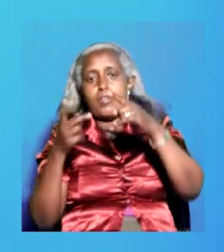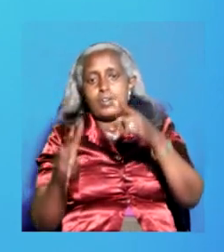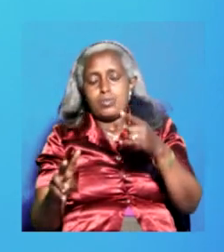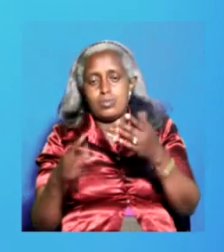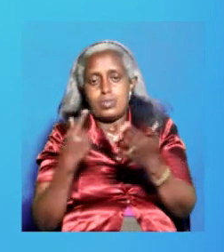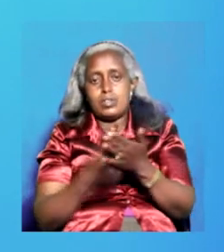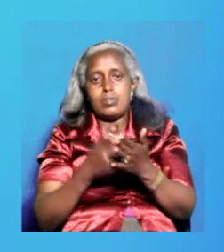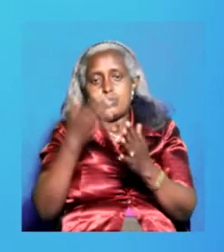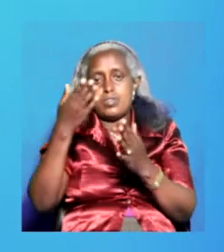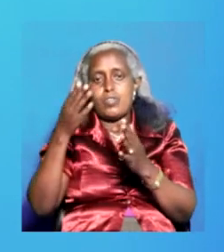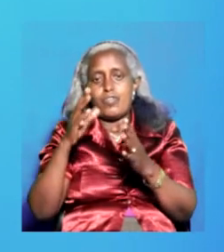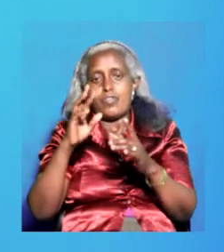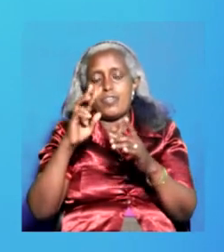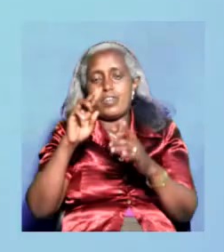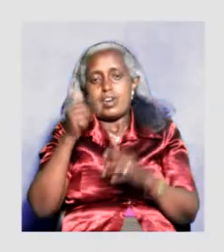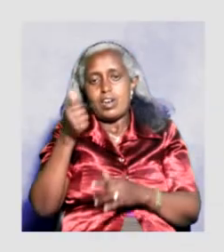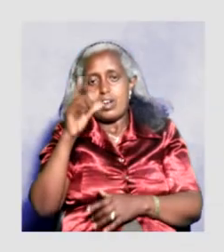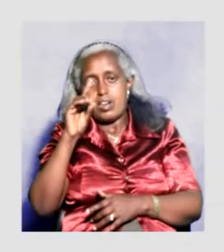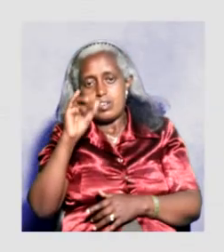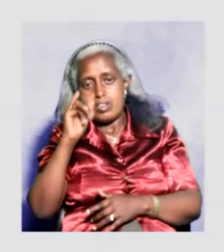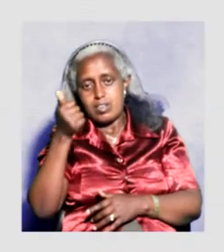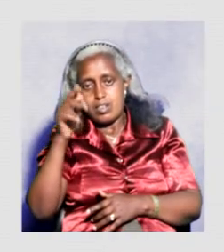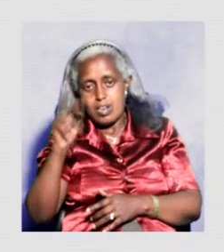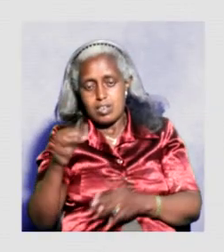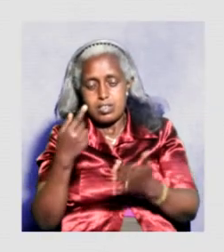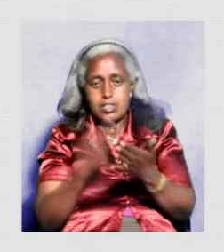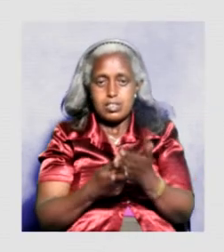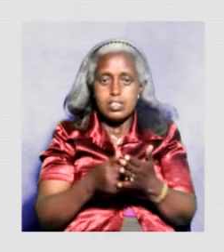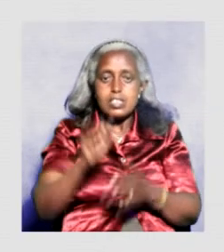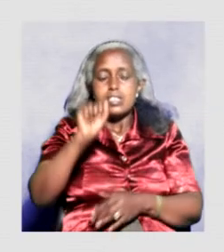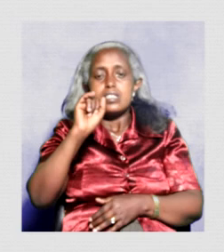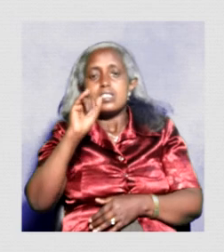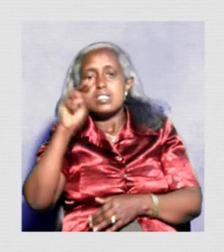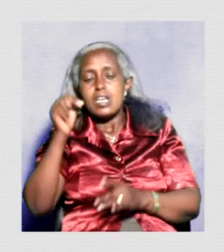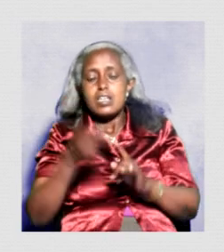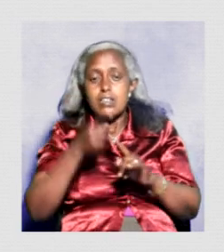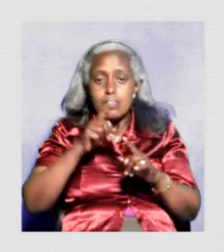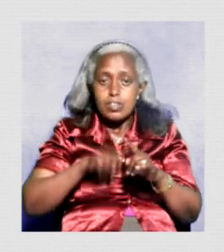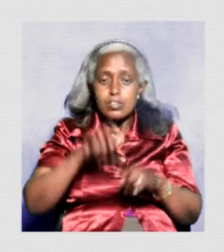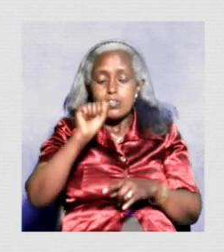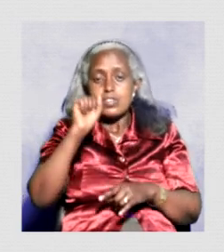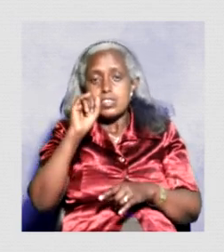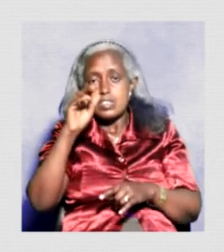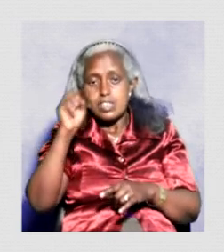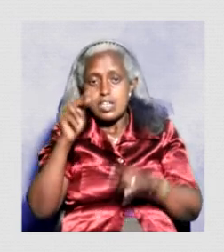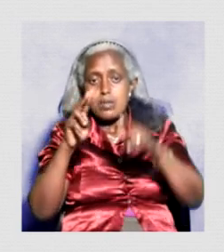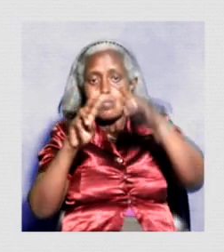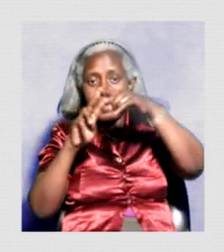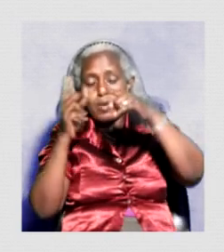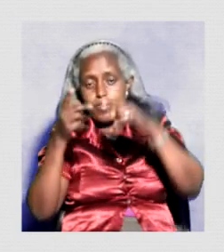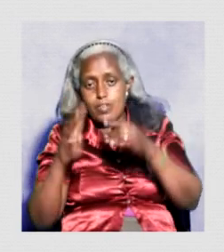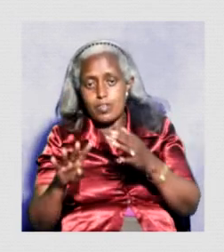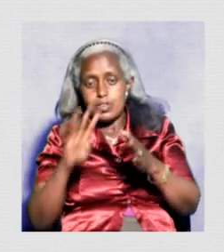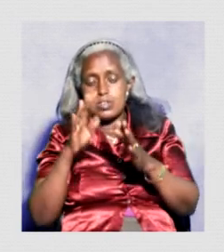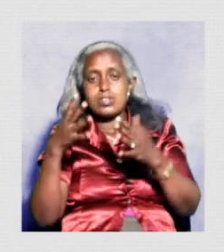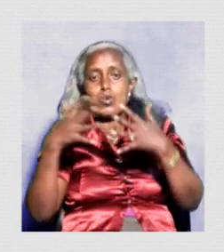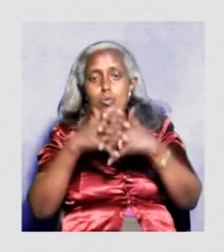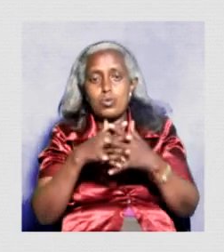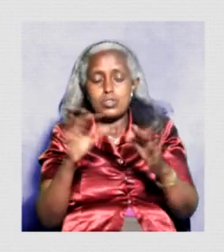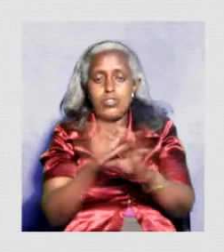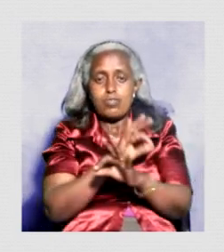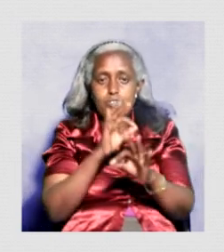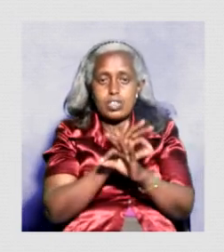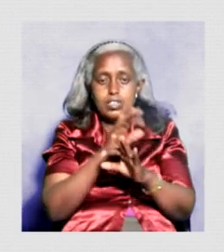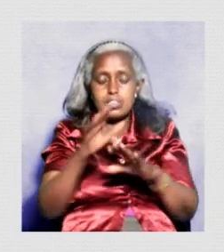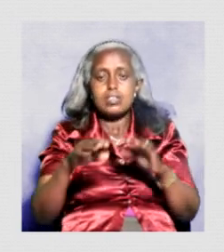radian. And here, sine inverse of sine pi/4 is a composing function. It gives itself, so the